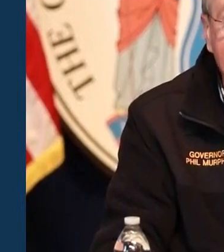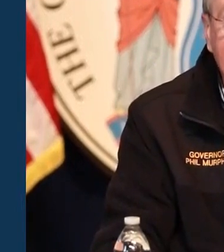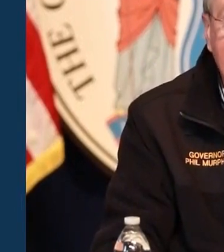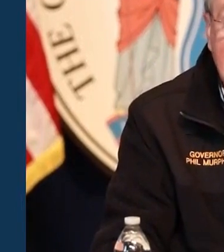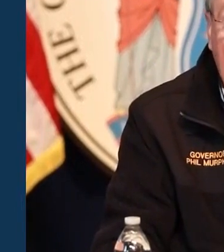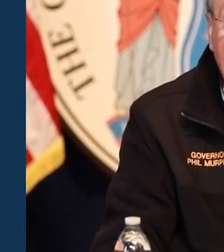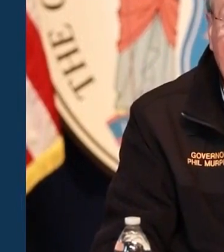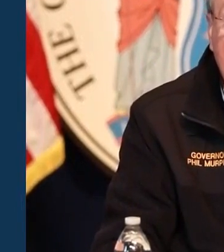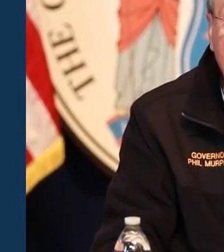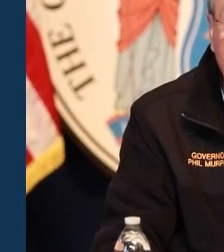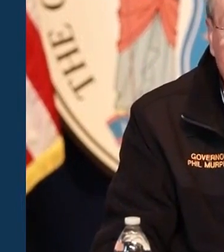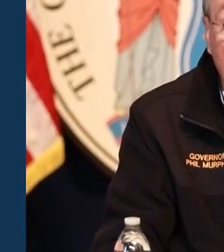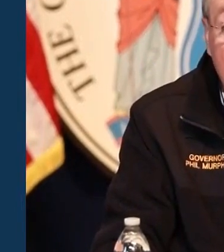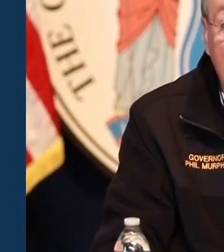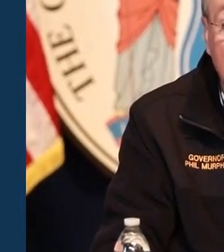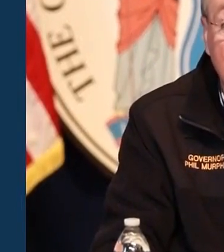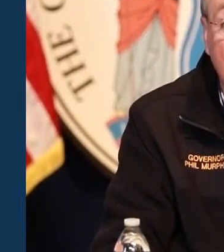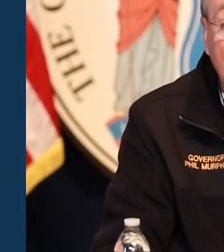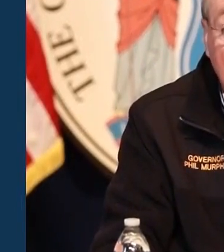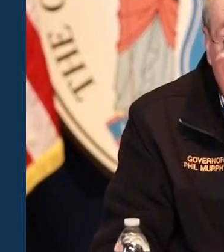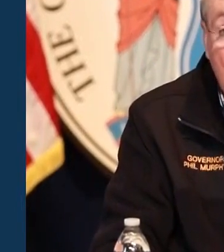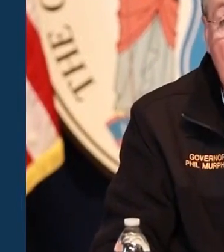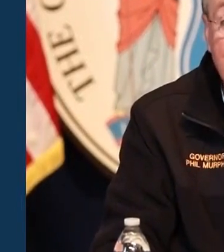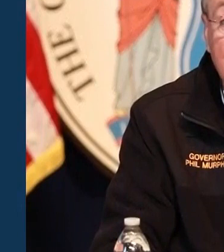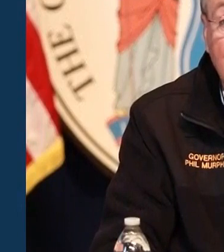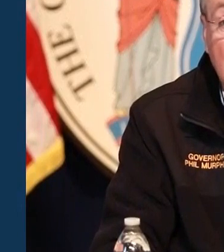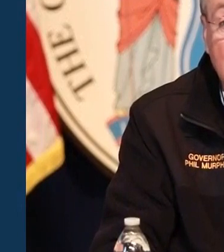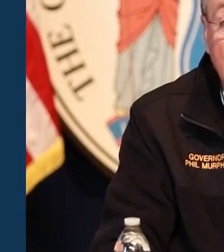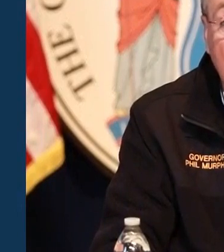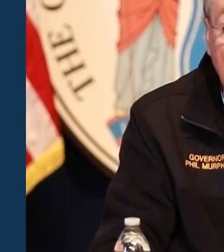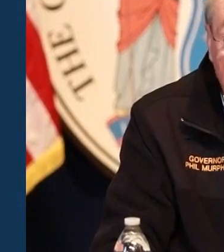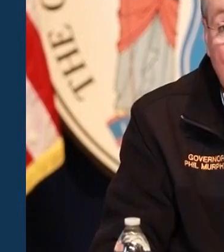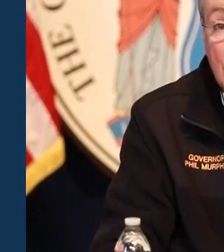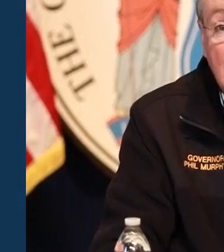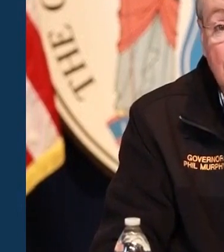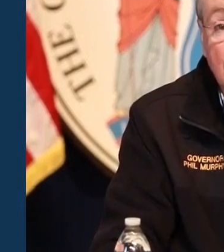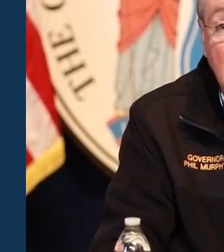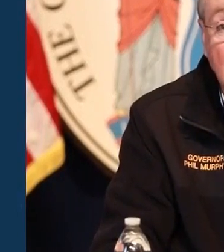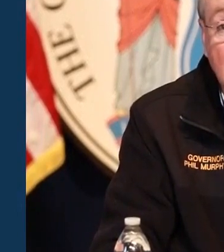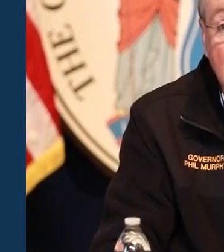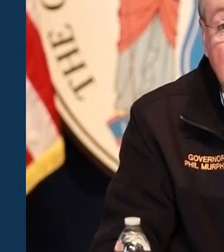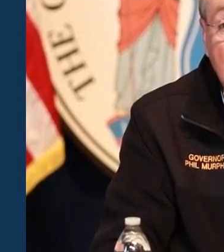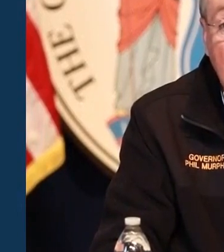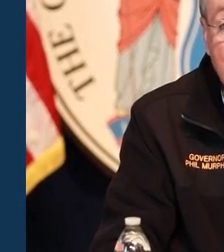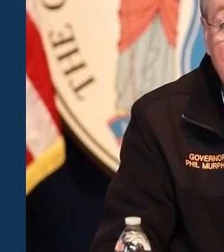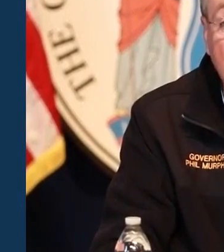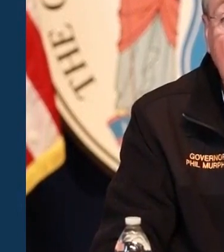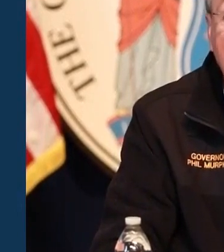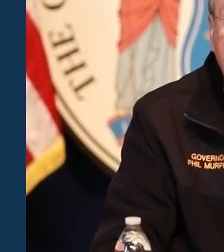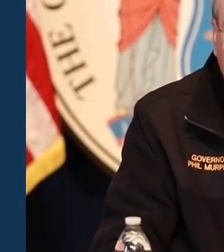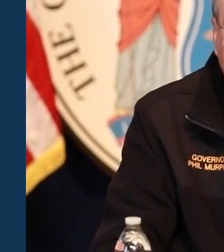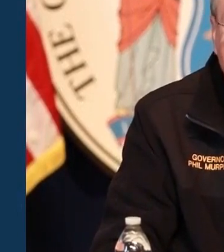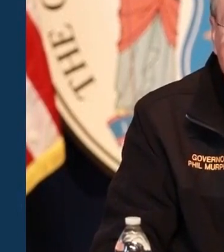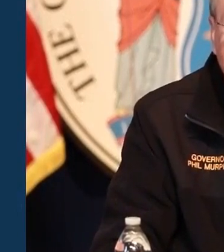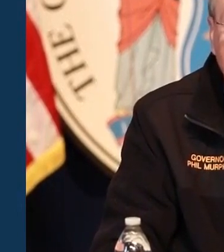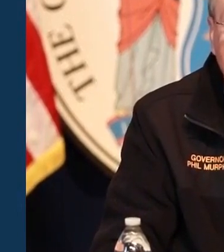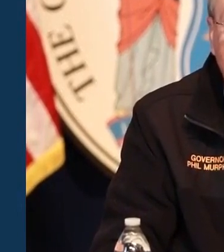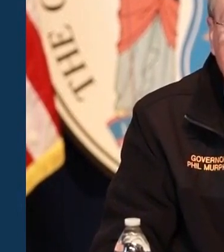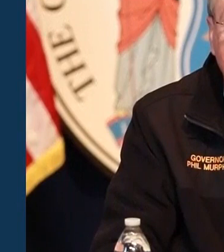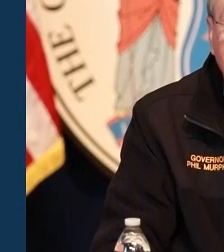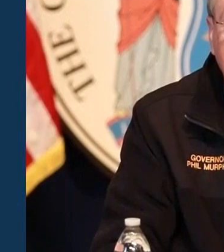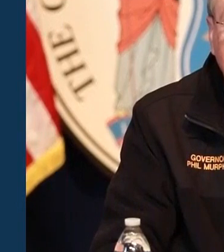other. Again, that leads to fewer infections, fewer hospitalizations, fewer intensive care unit hospitalizations, and